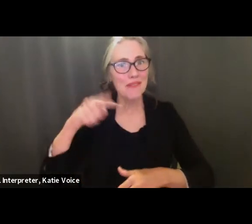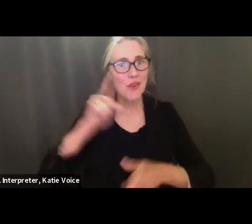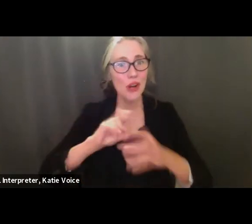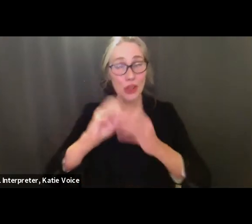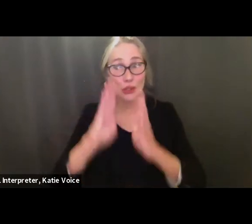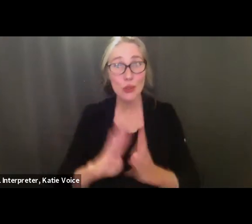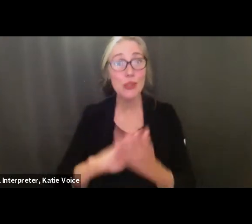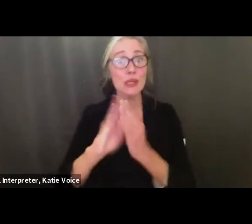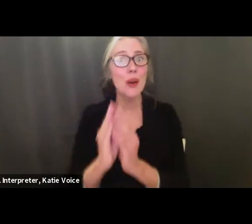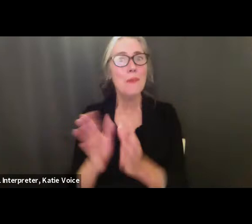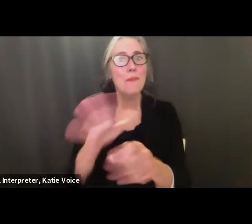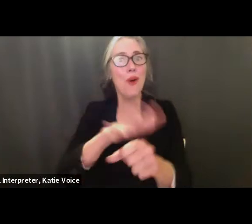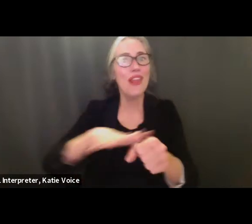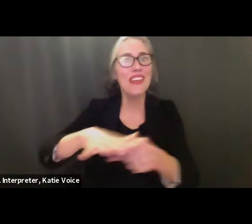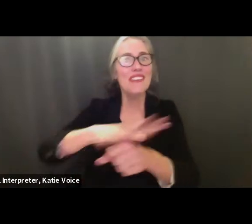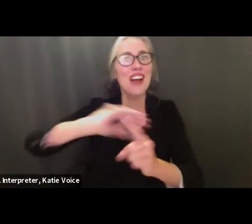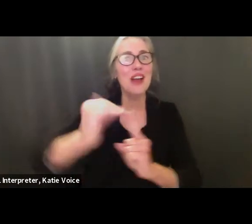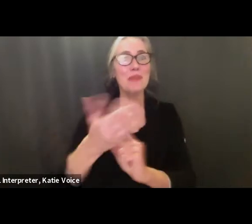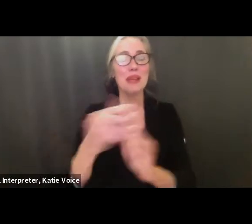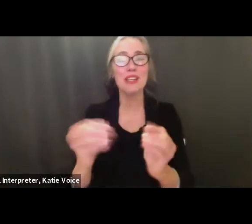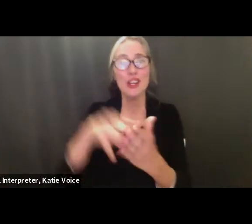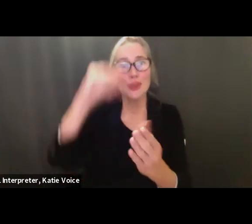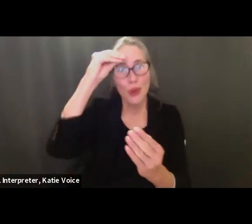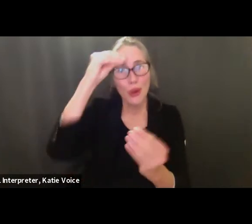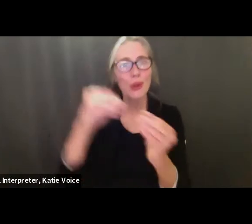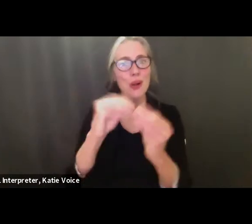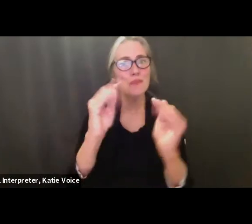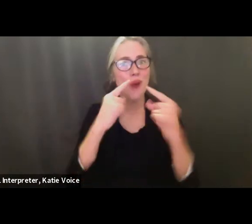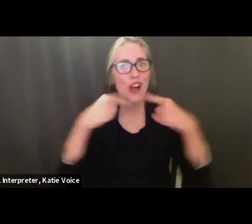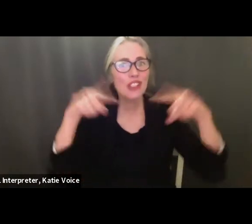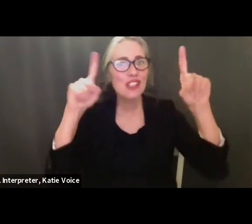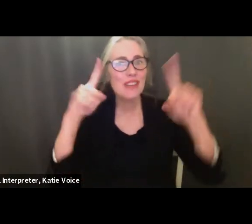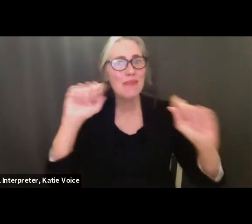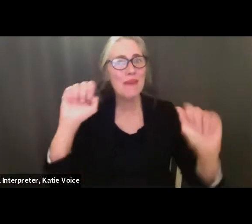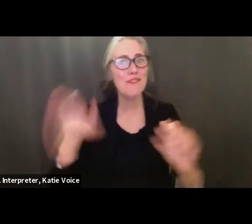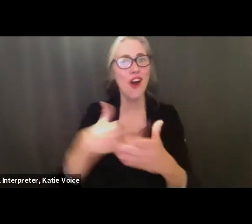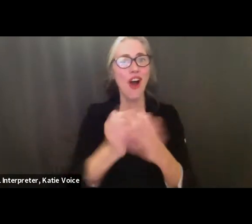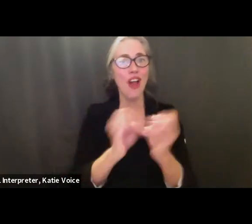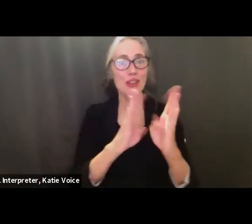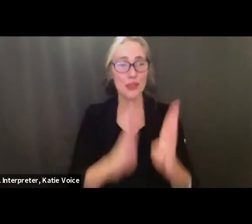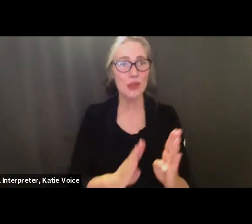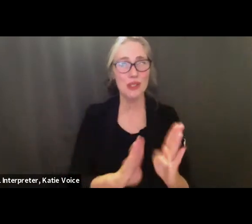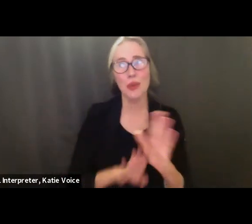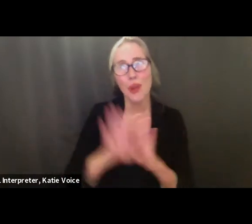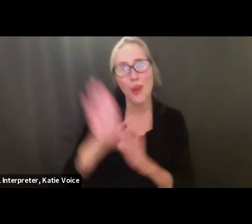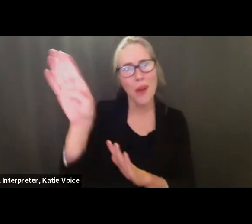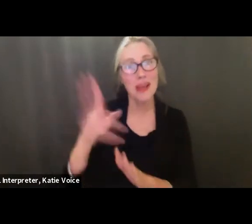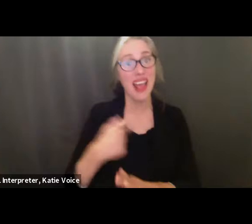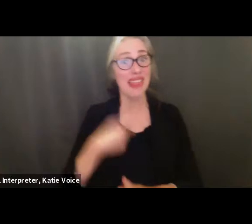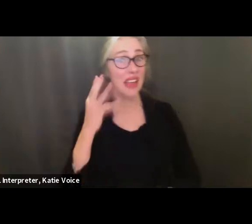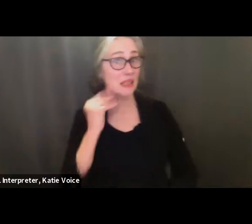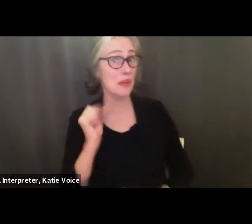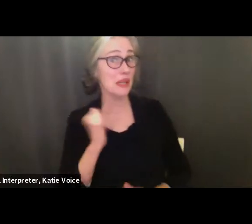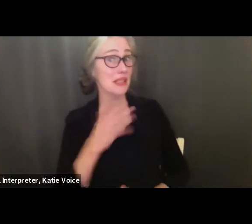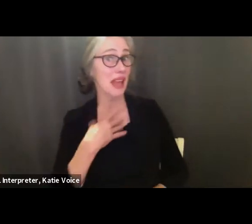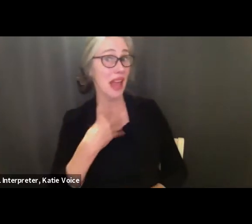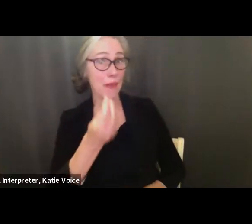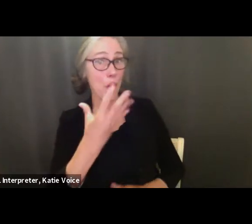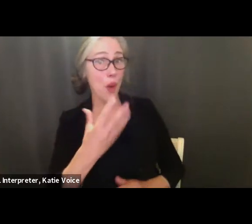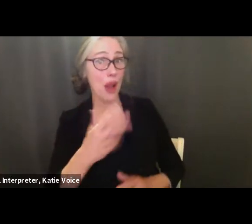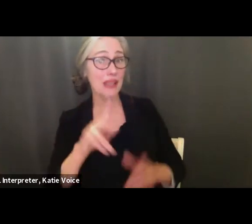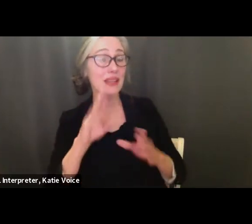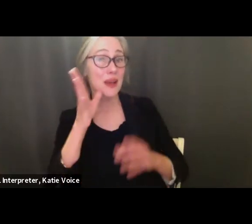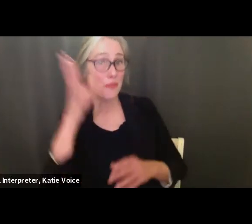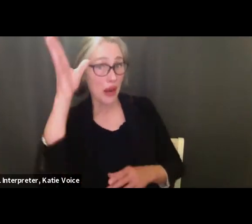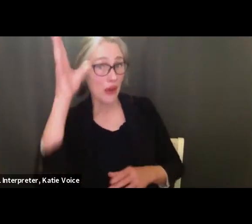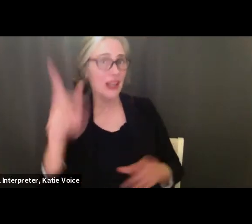more conducive to high achievement by all students. And that's been my experience as a white parent with these programs and the experience of other white